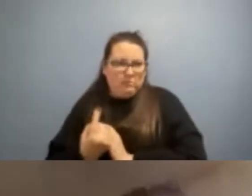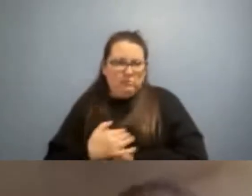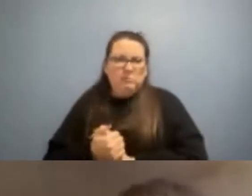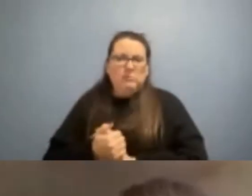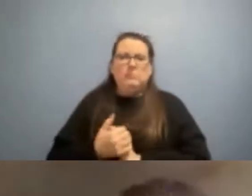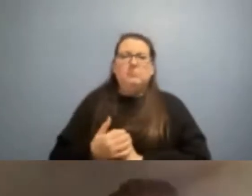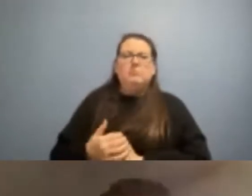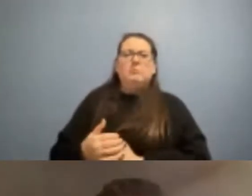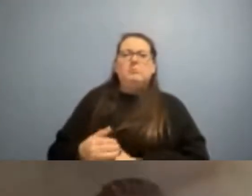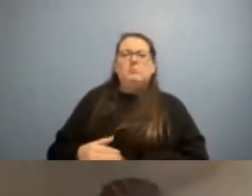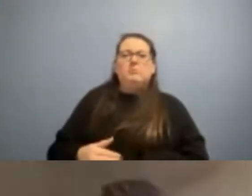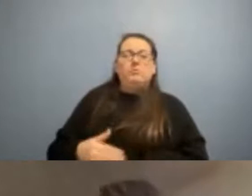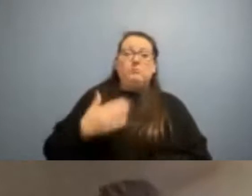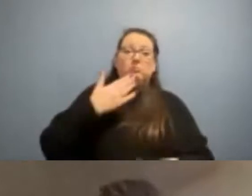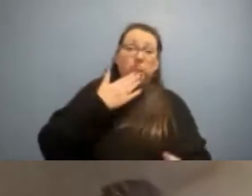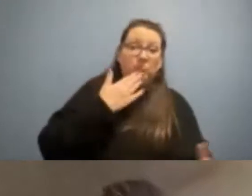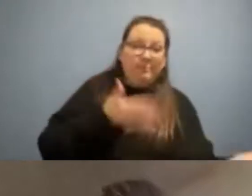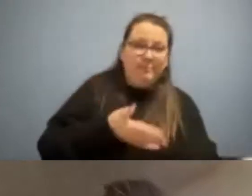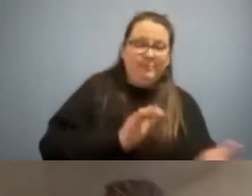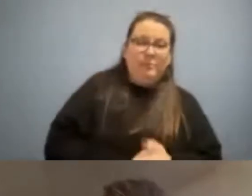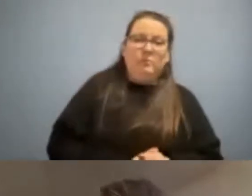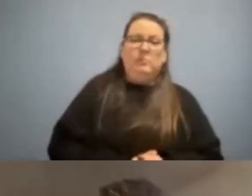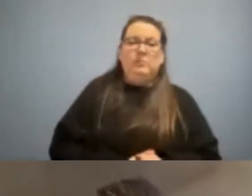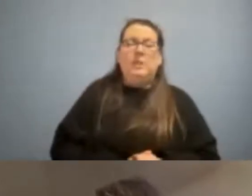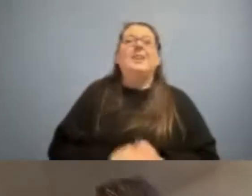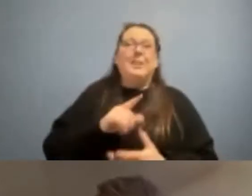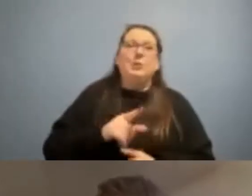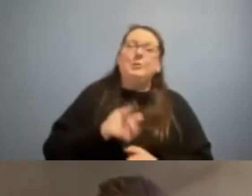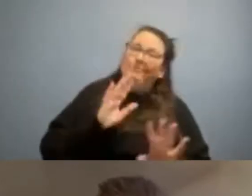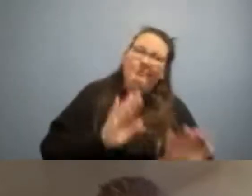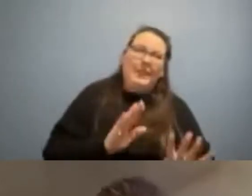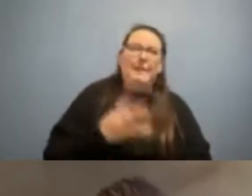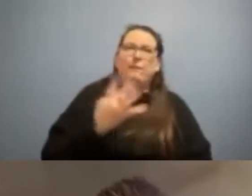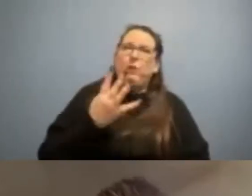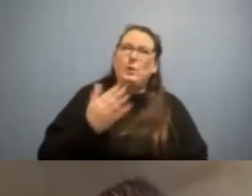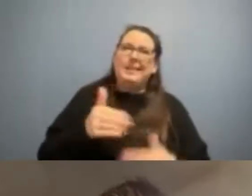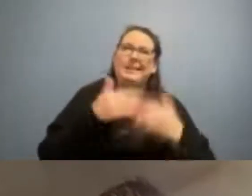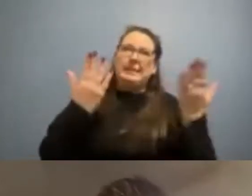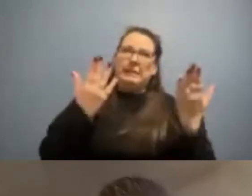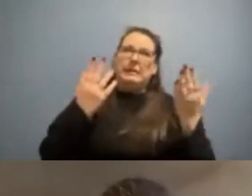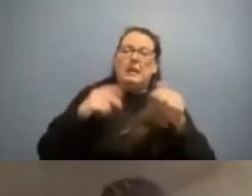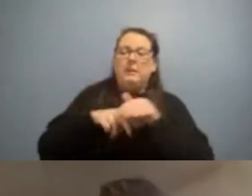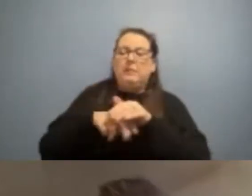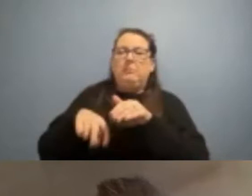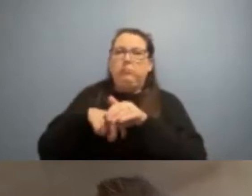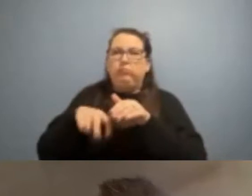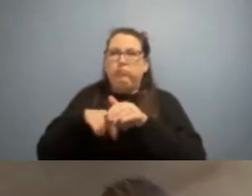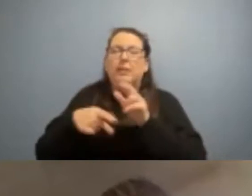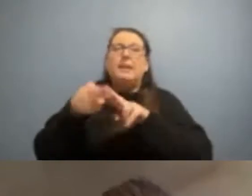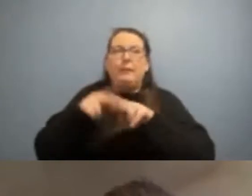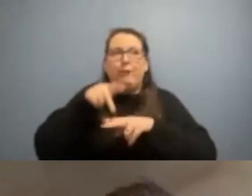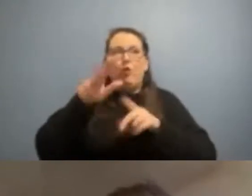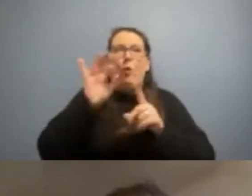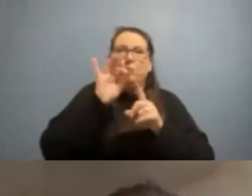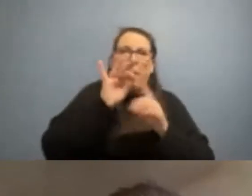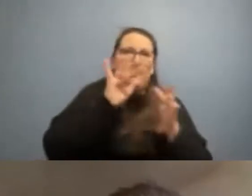question. You still have to stay in quarantine for 14 days if you are a primary close contact or your family members of a primary